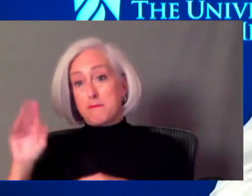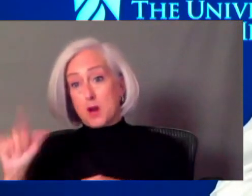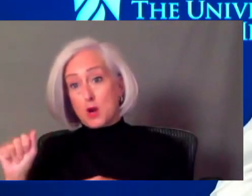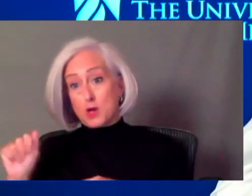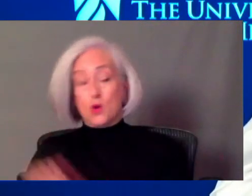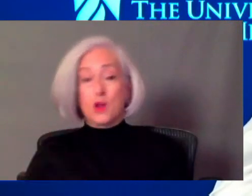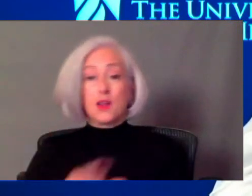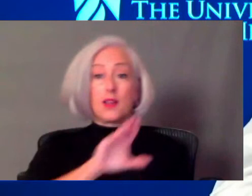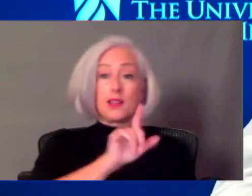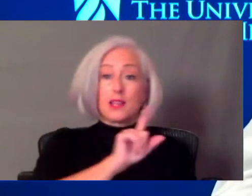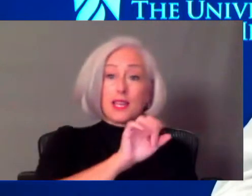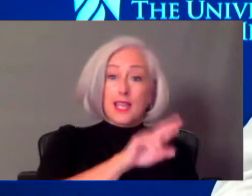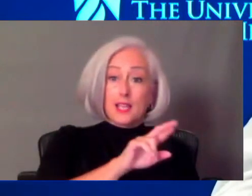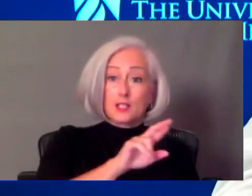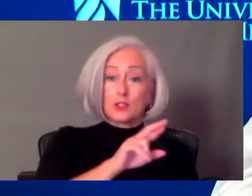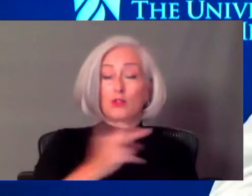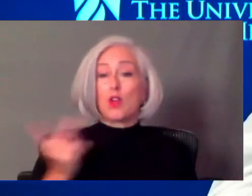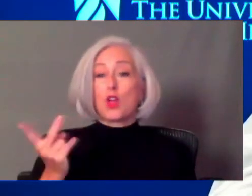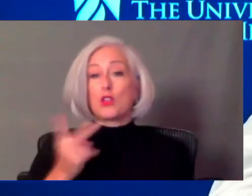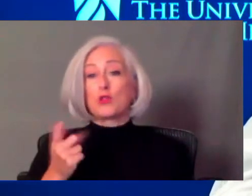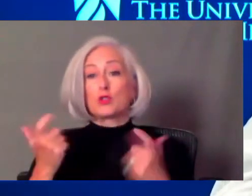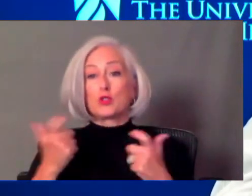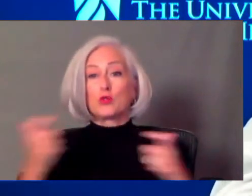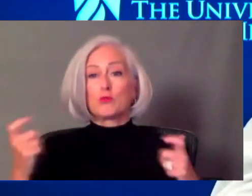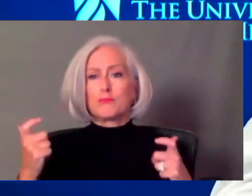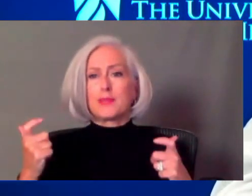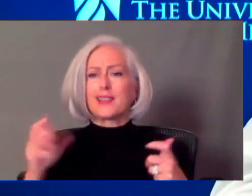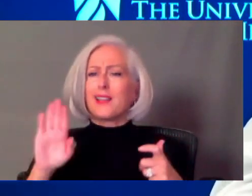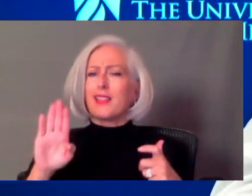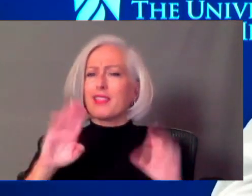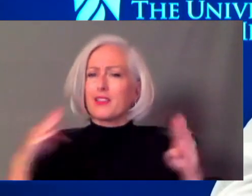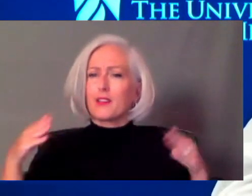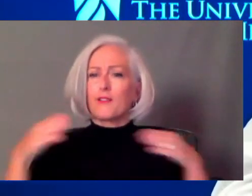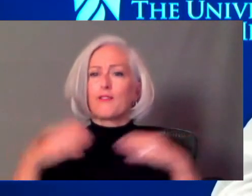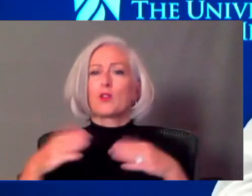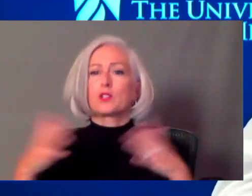she's awesome. Hey, good morning. How are you?